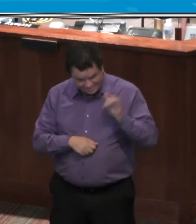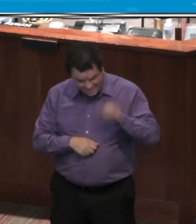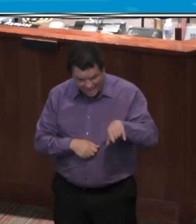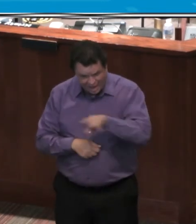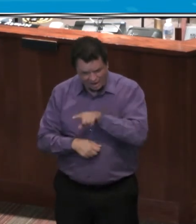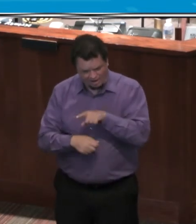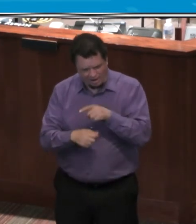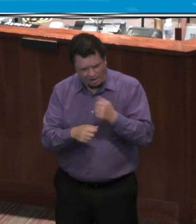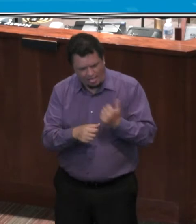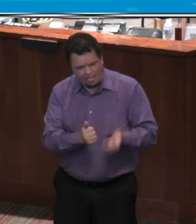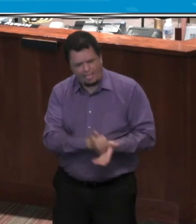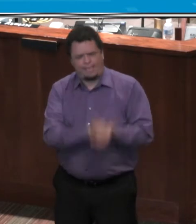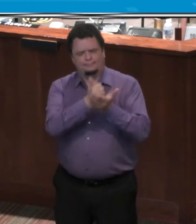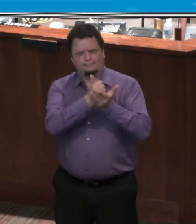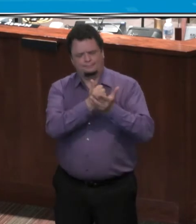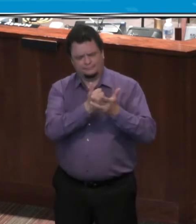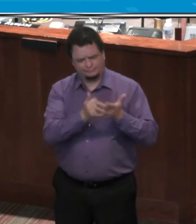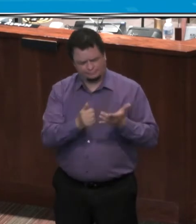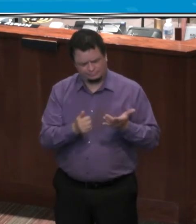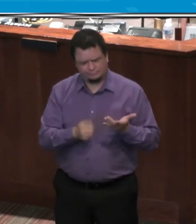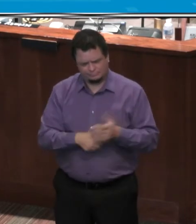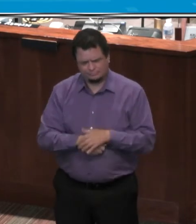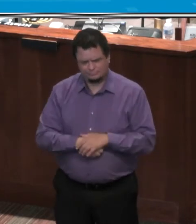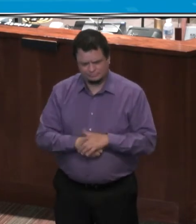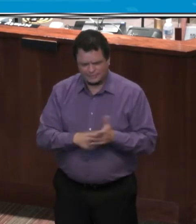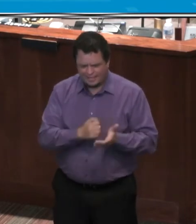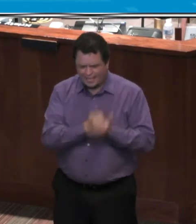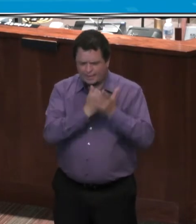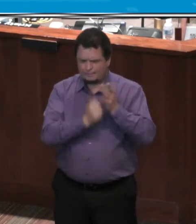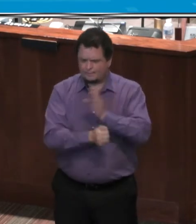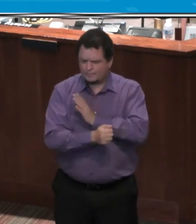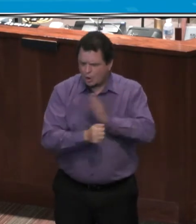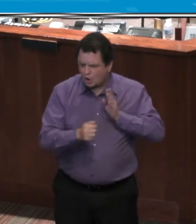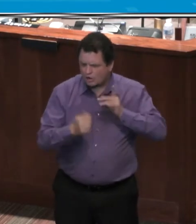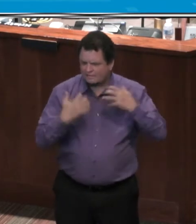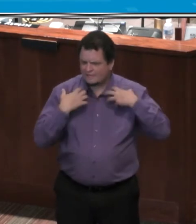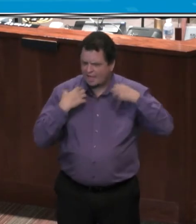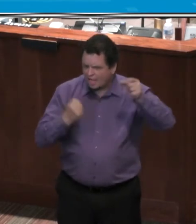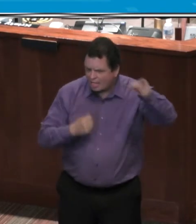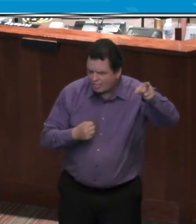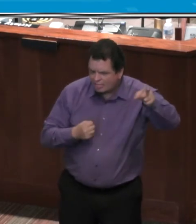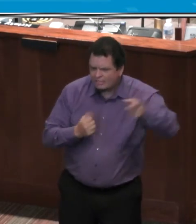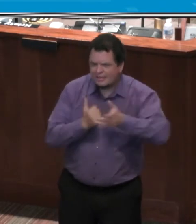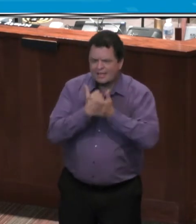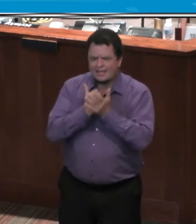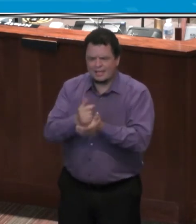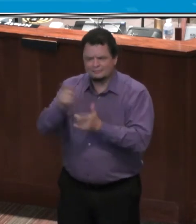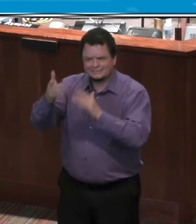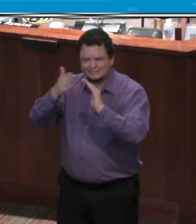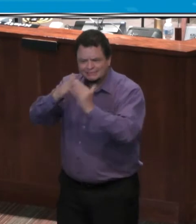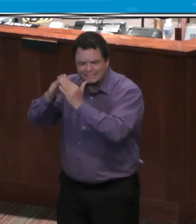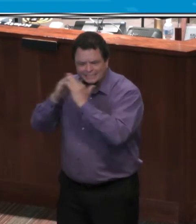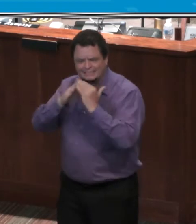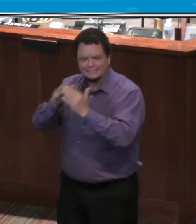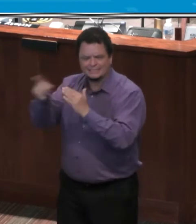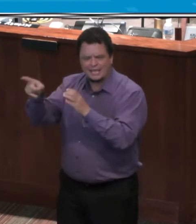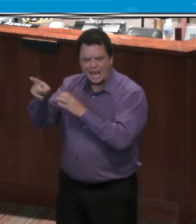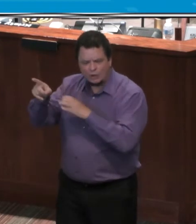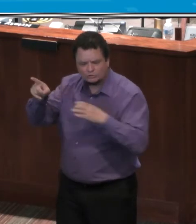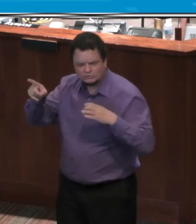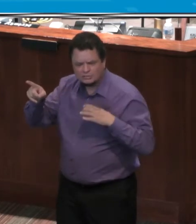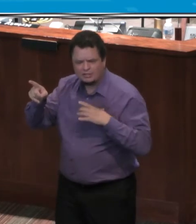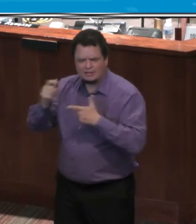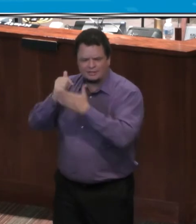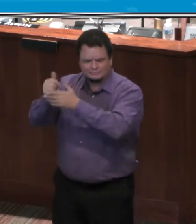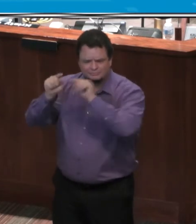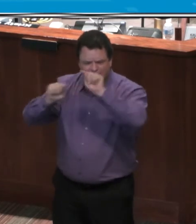at City Council. And a lot of just this would not have happened. The work that's happening at Panorama Park or the